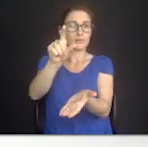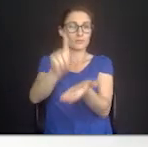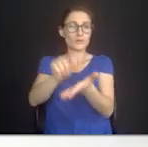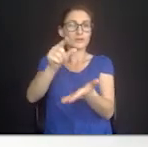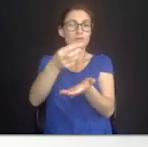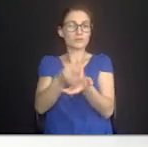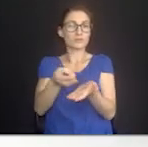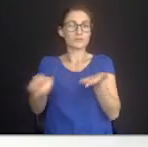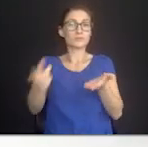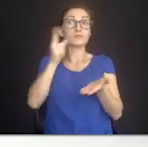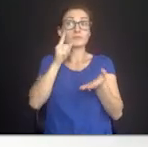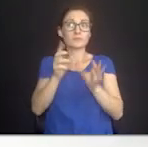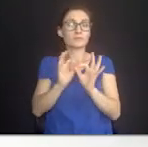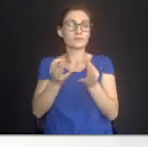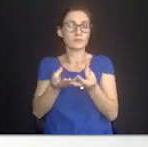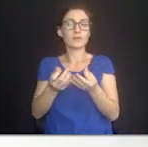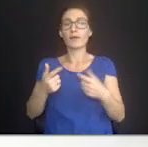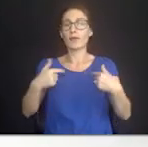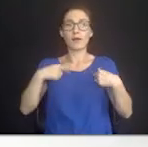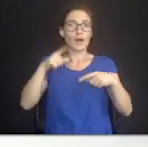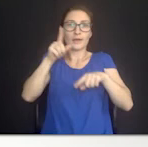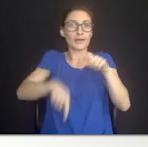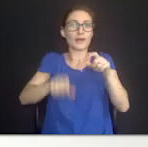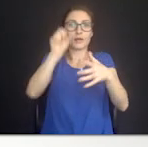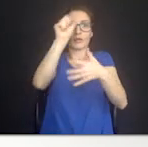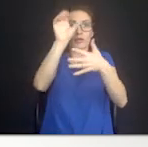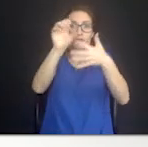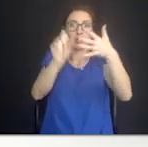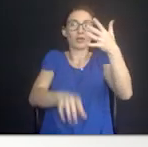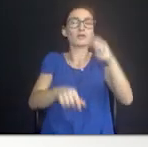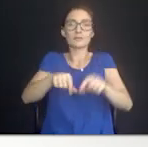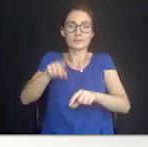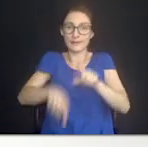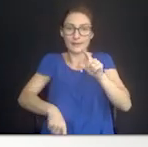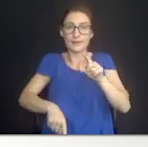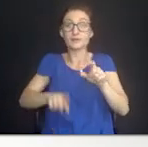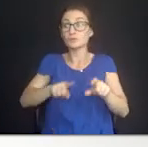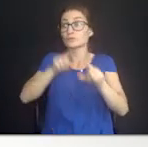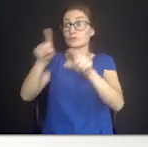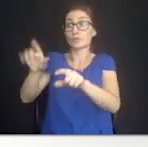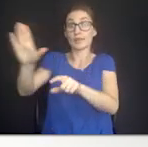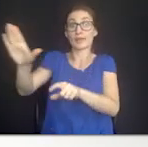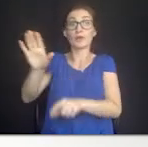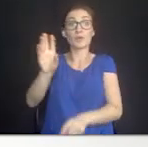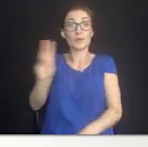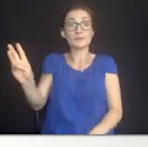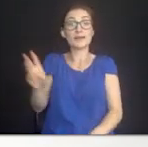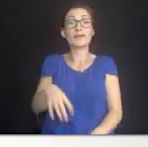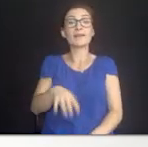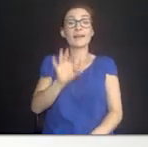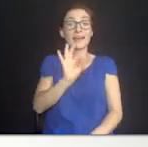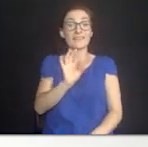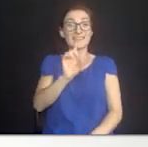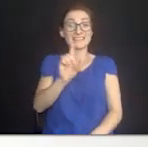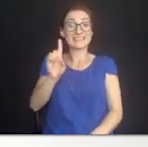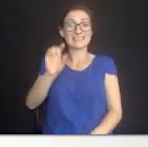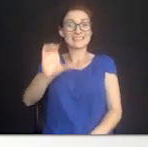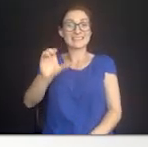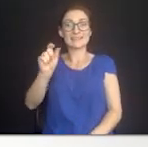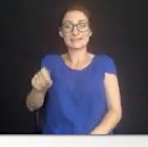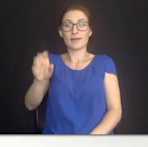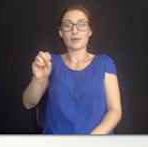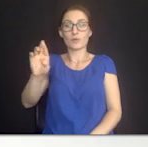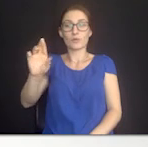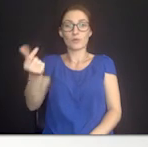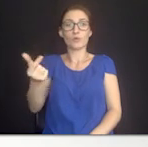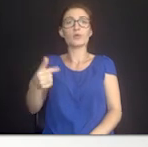printed resources for family. I mean, I can't even list them all. Go to their website, fddc.org.